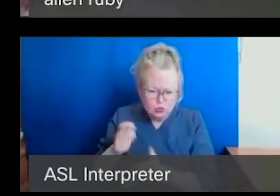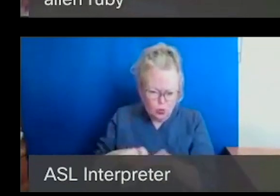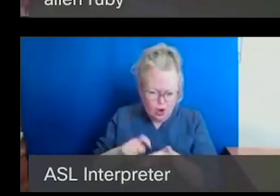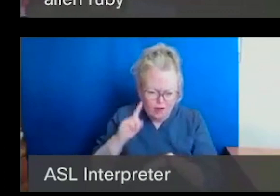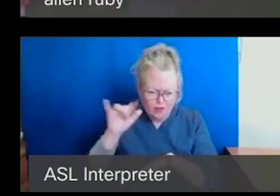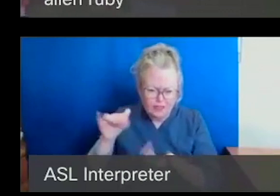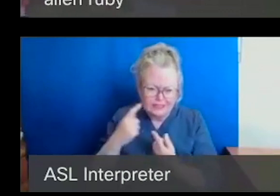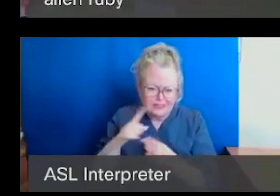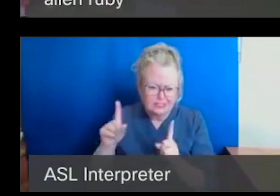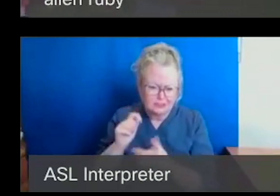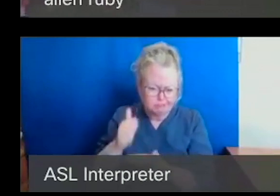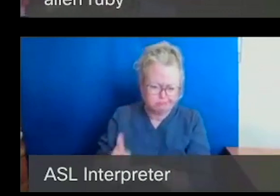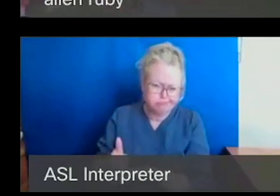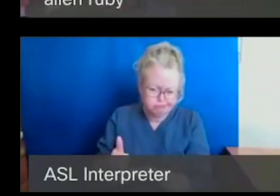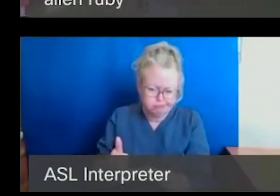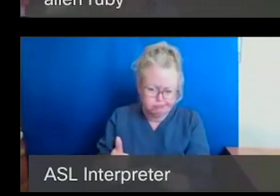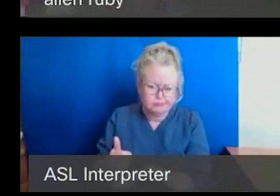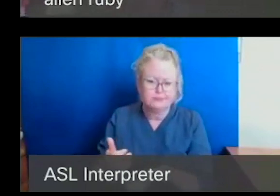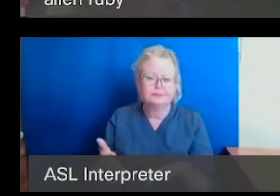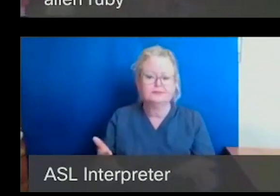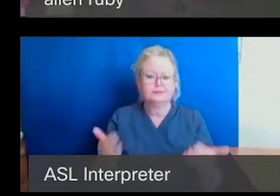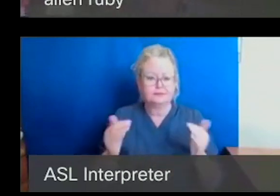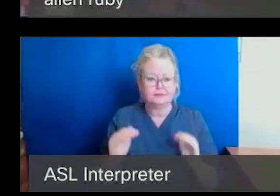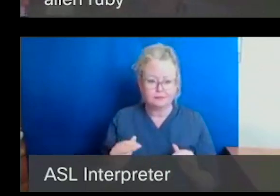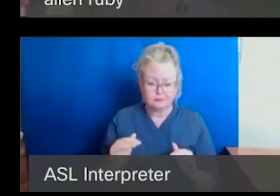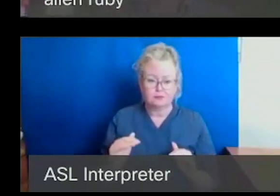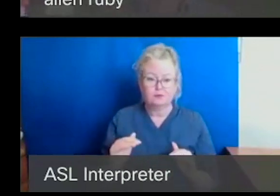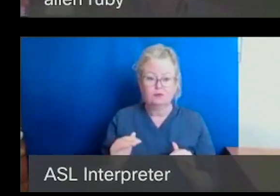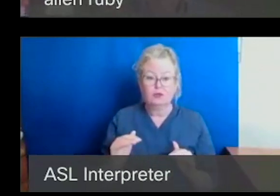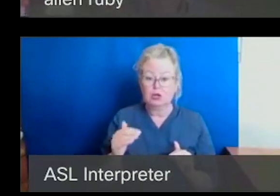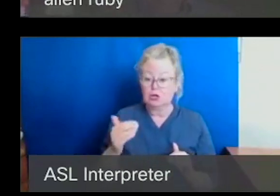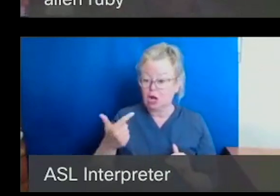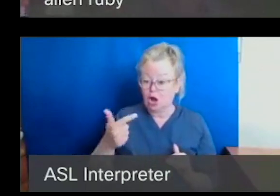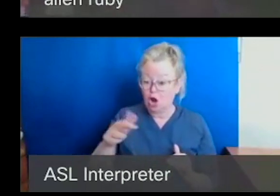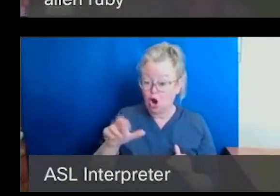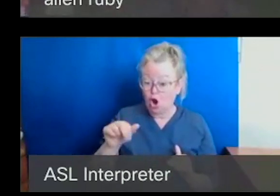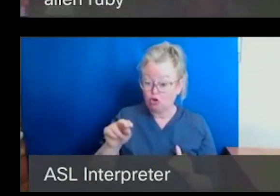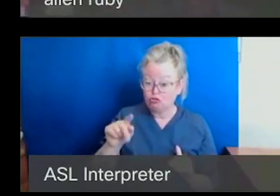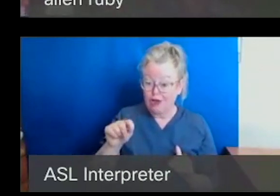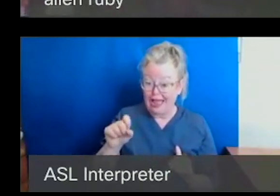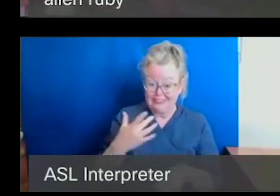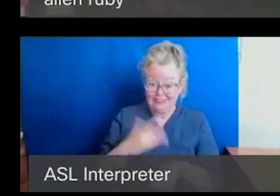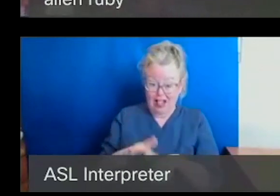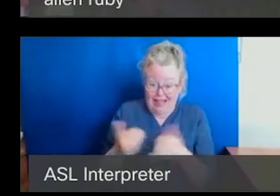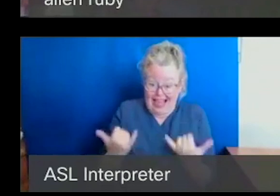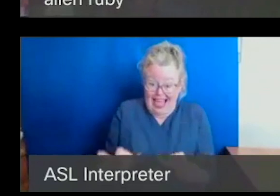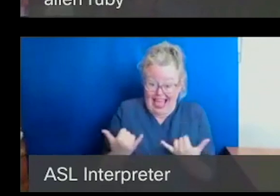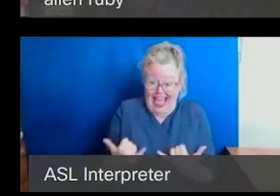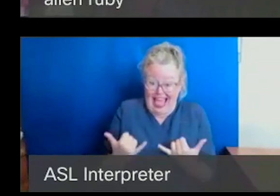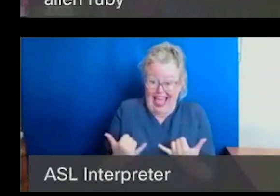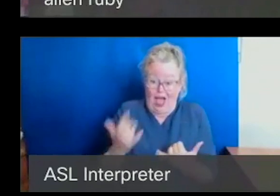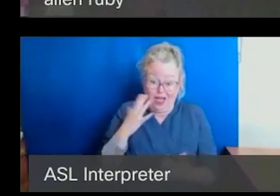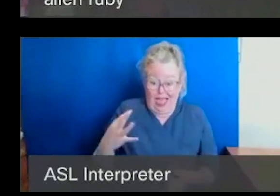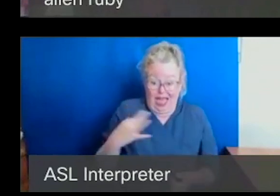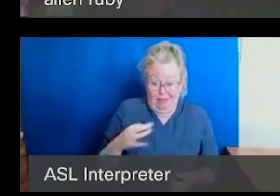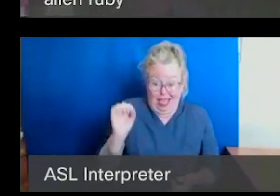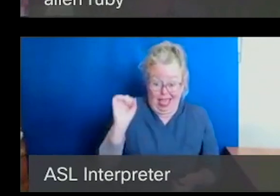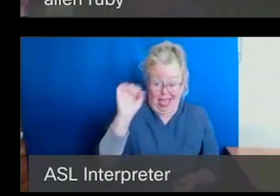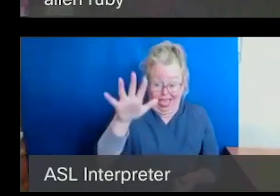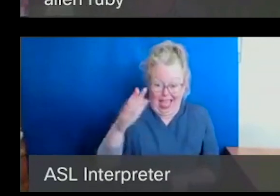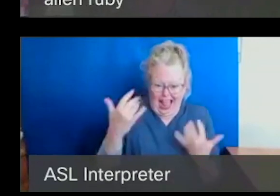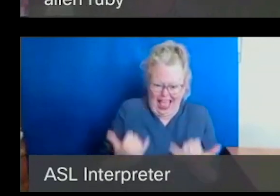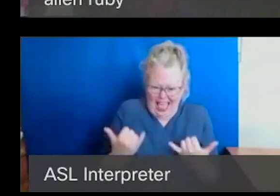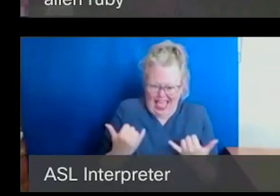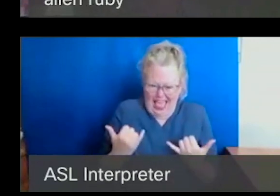Now, there are multiple grants you could apply for to study SLDS data. And before we jump into this